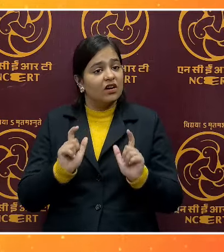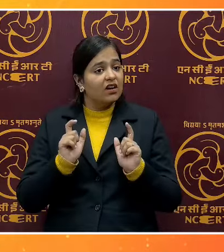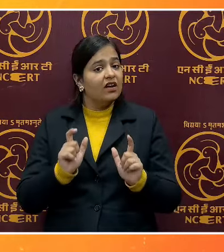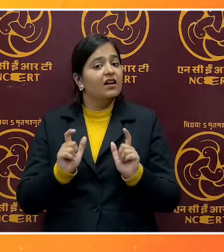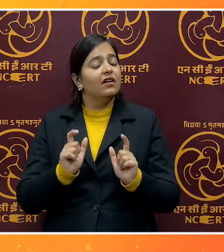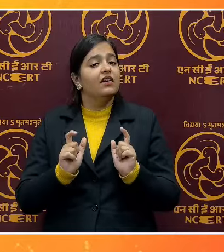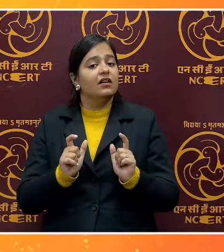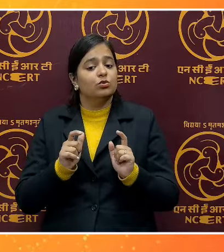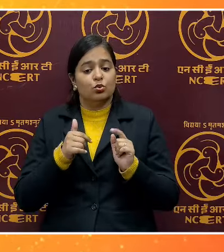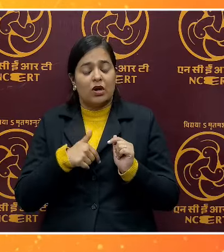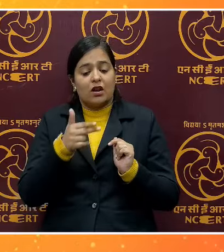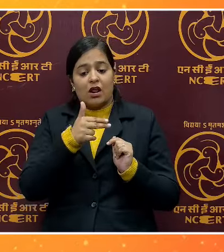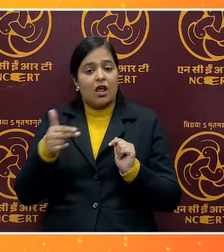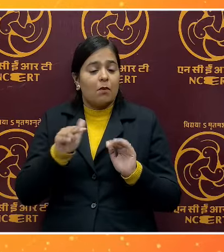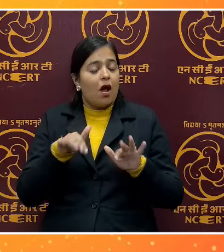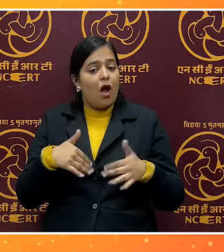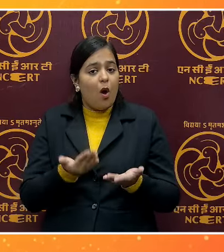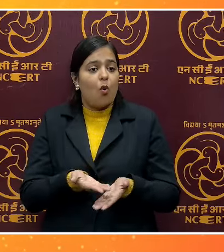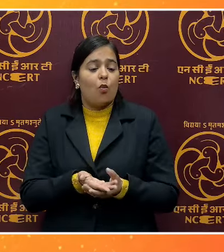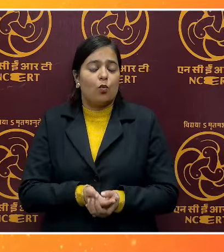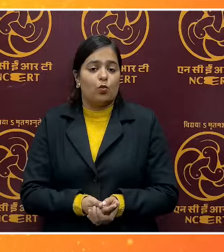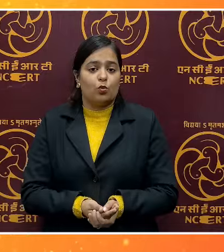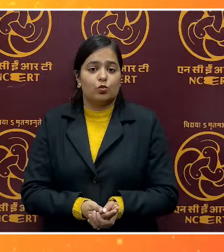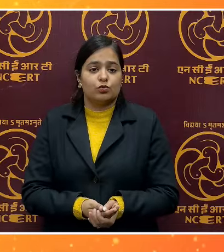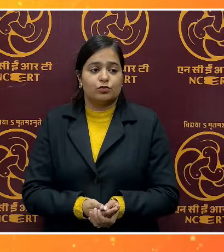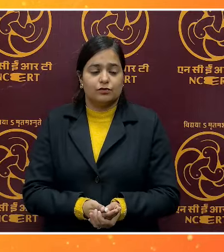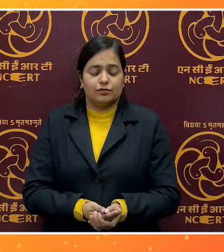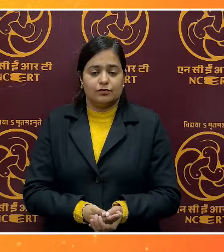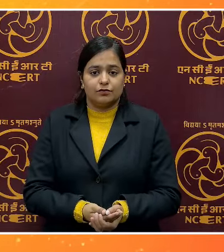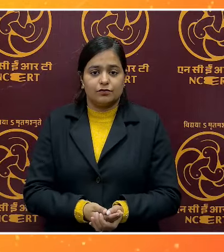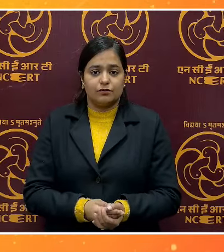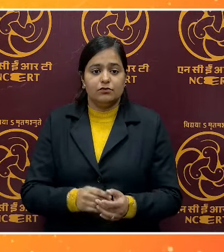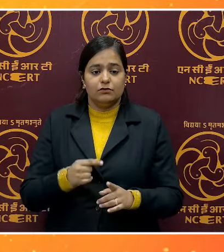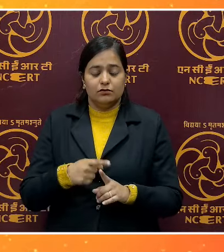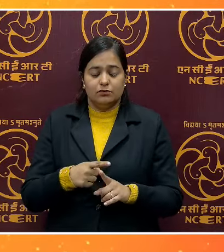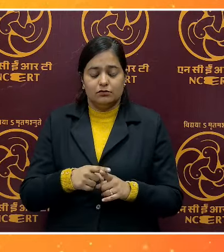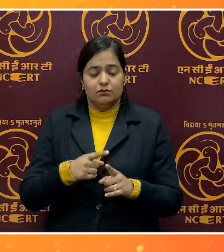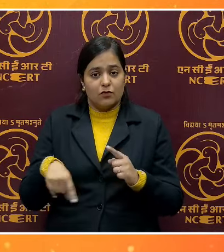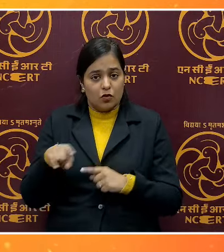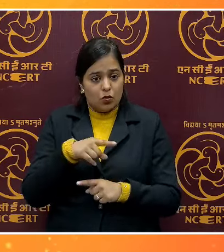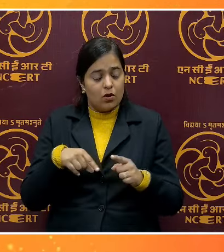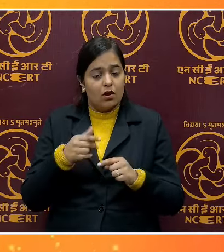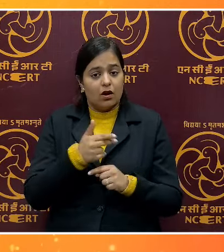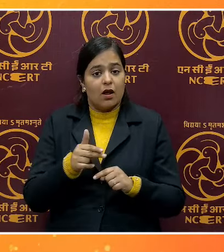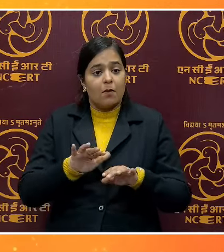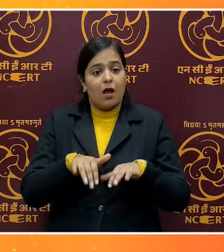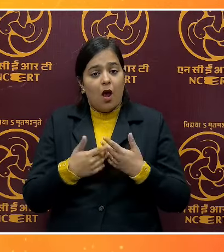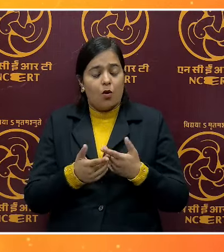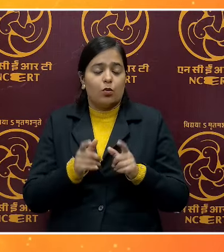the name of the metal to be written accordingly in the complex,